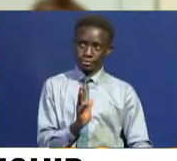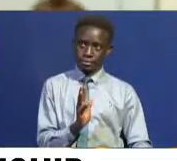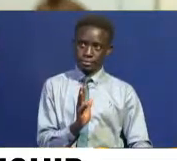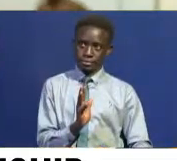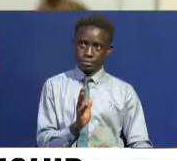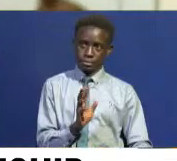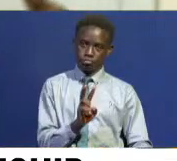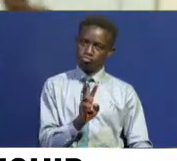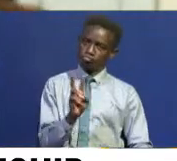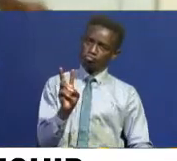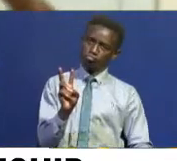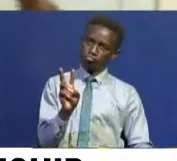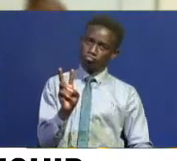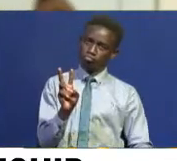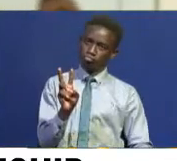at them